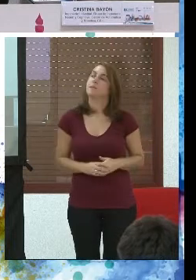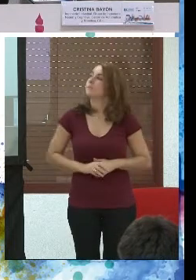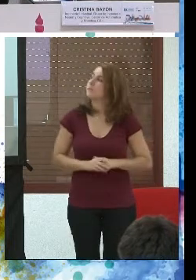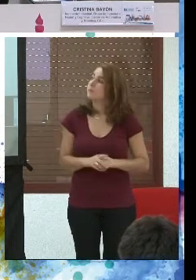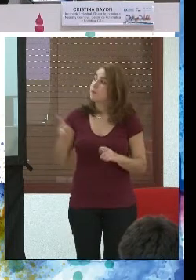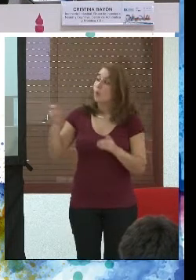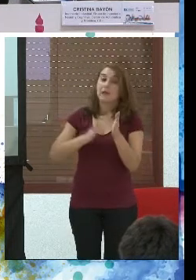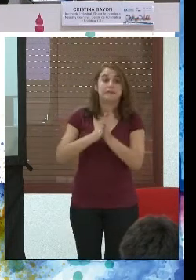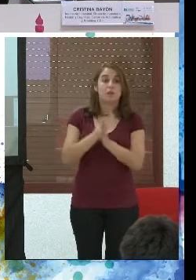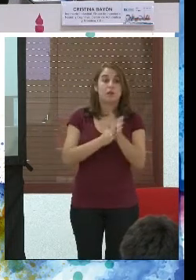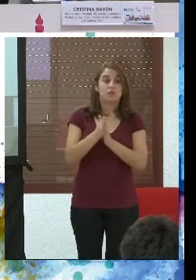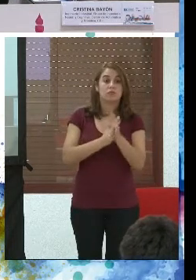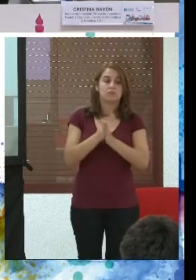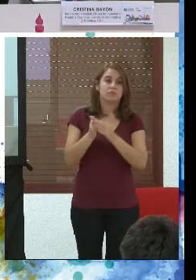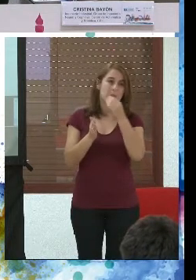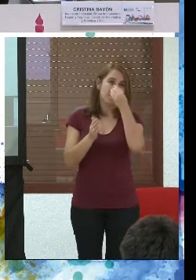stimulator.